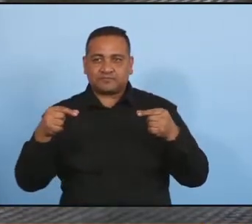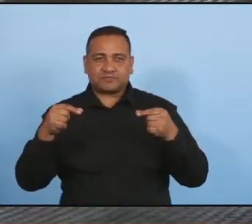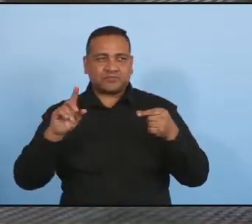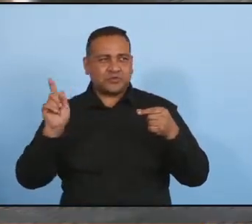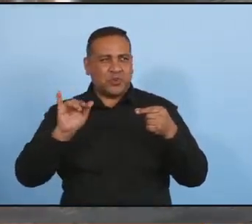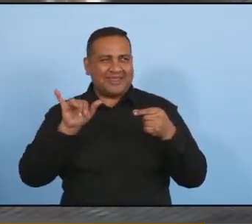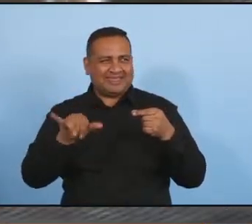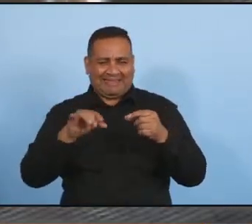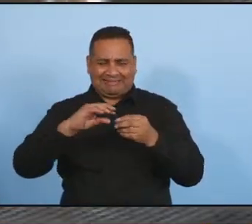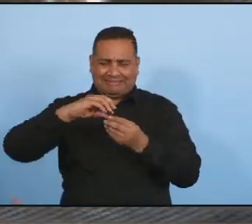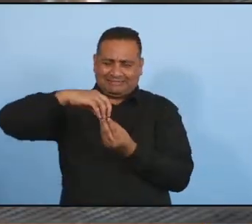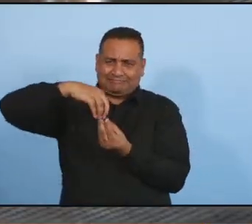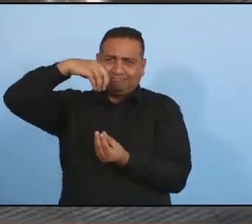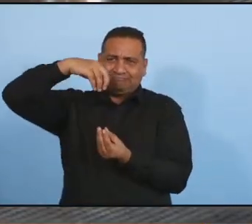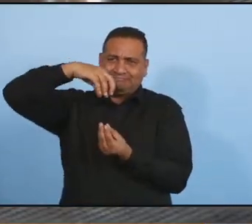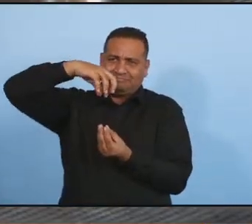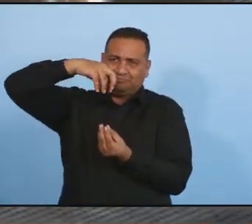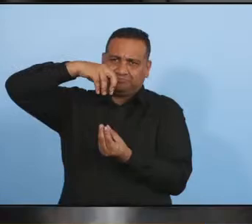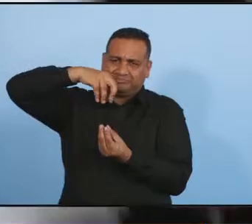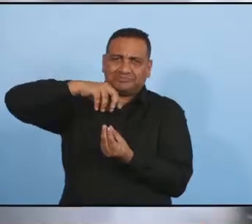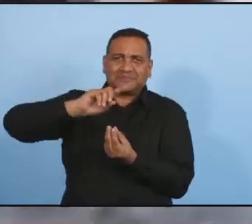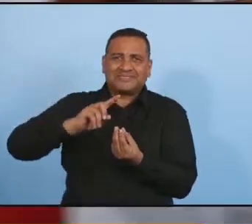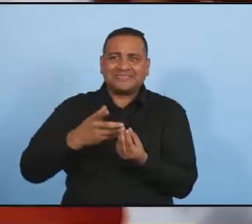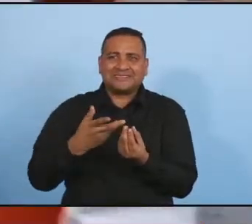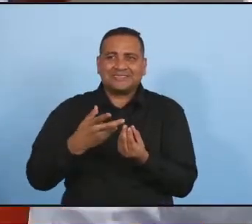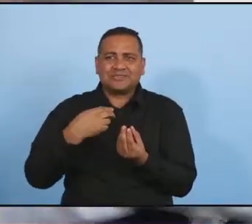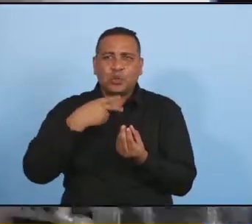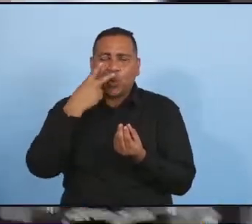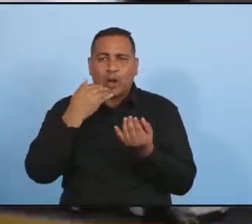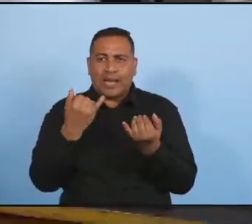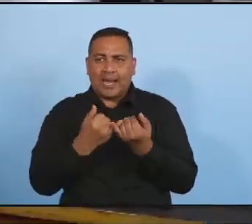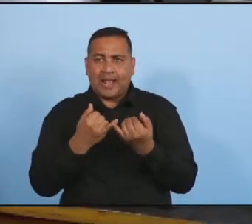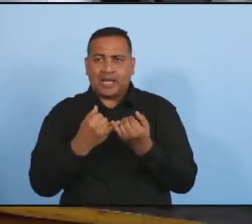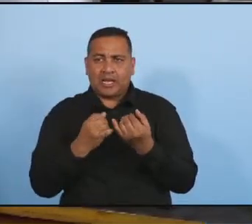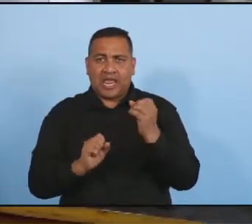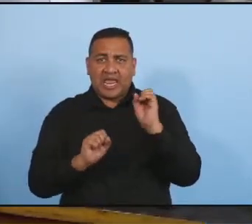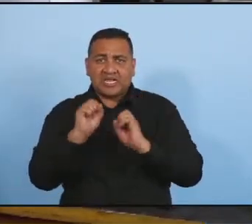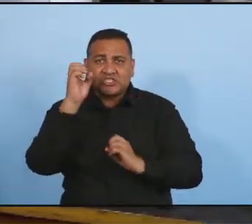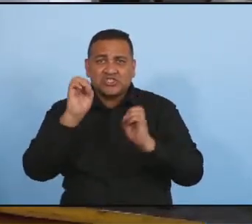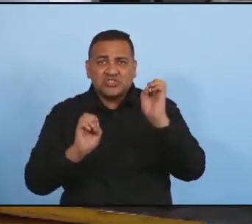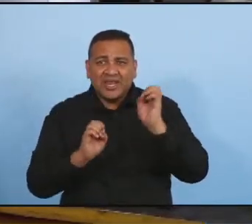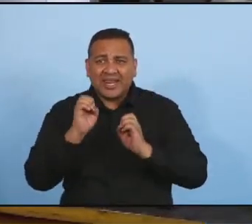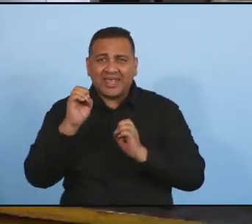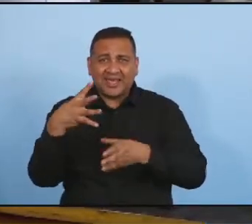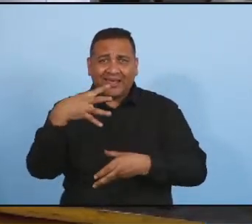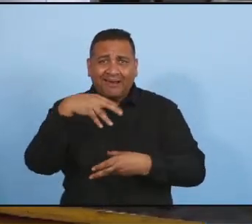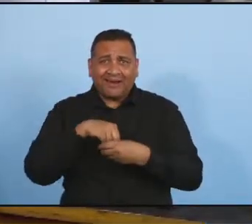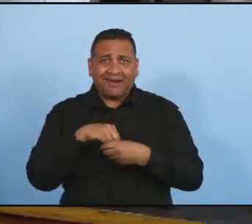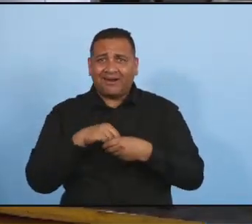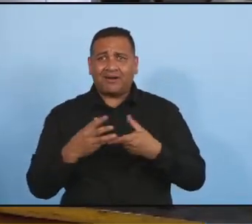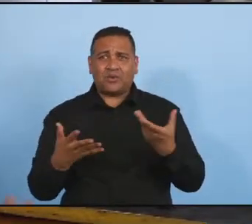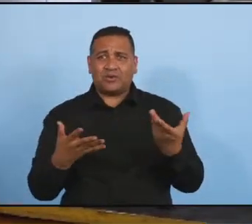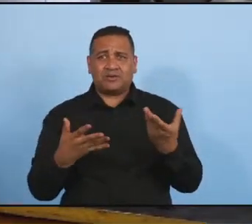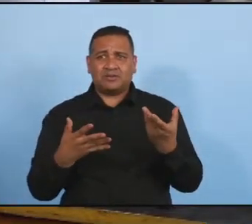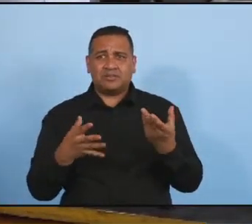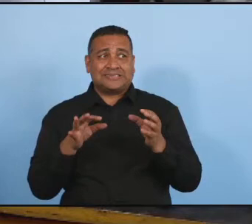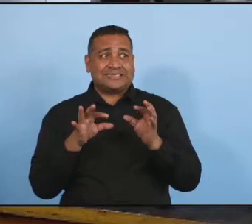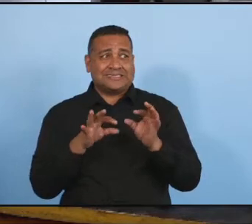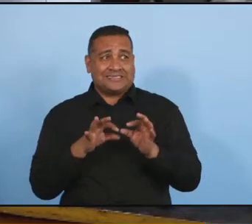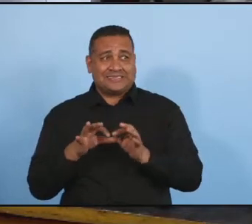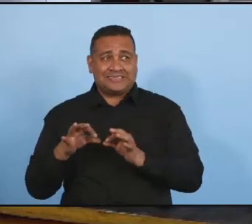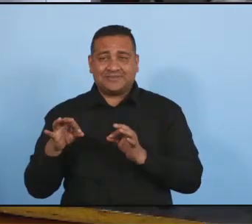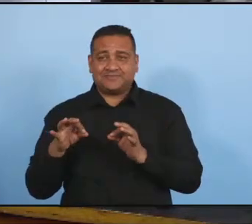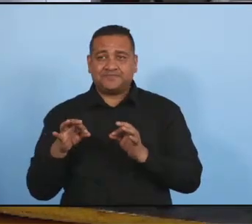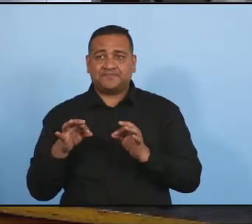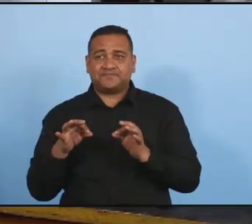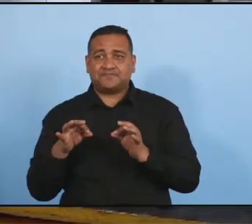What would that be? Because these looks like parts of an engine or some machine. No. This is a tool holder that